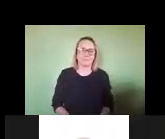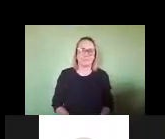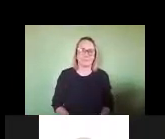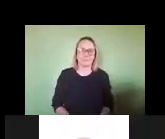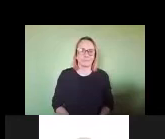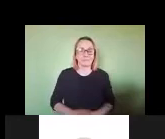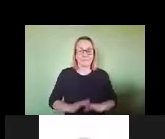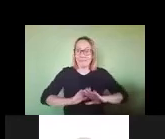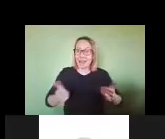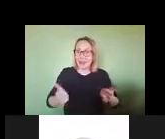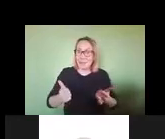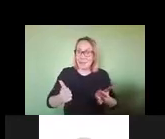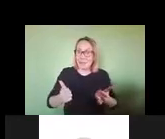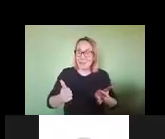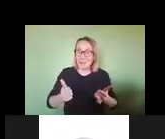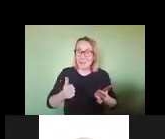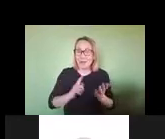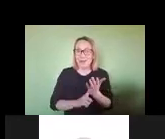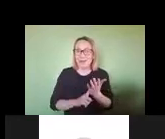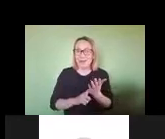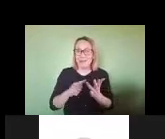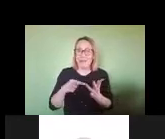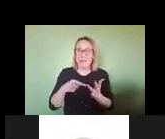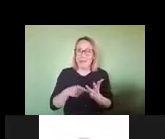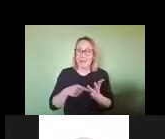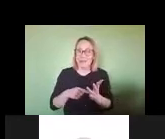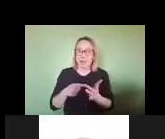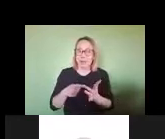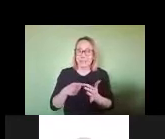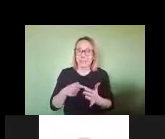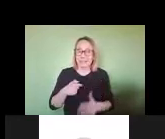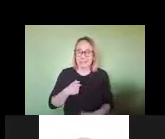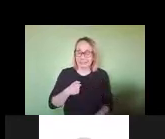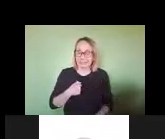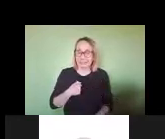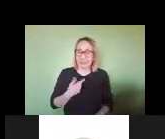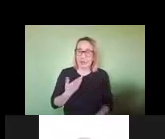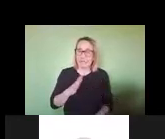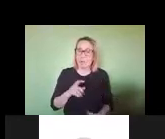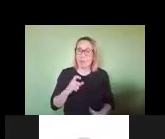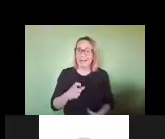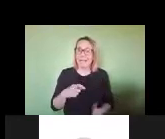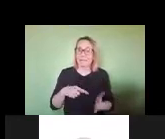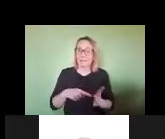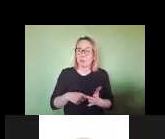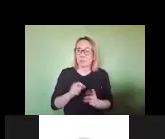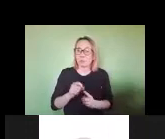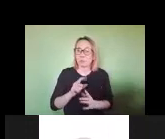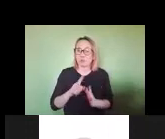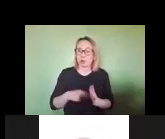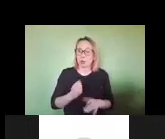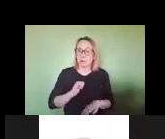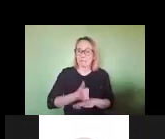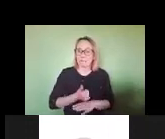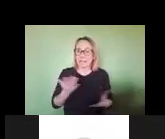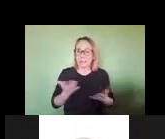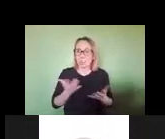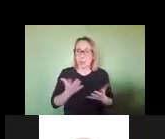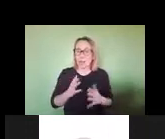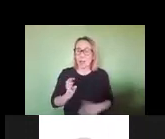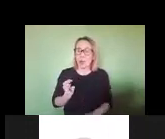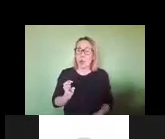Hi everyone, I'm Lottie from Clifftop Projects. We're an arts organisation based out in Western